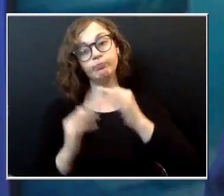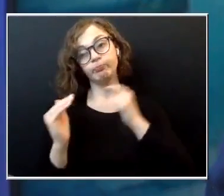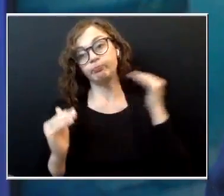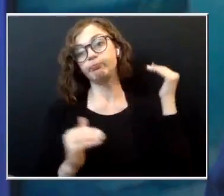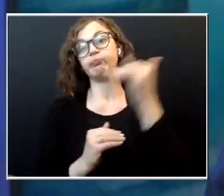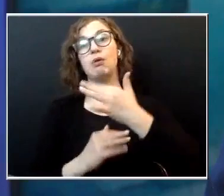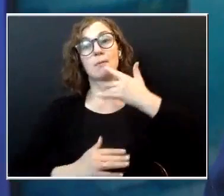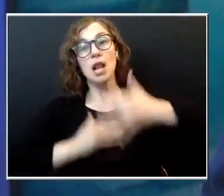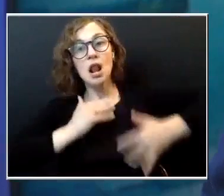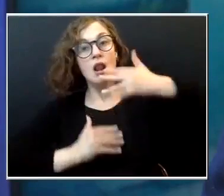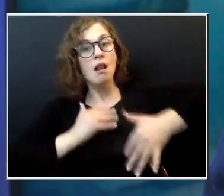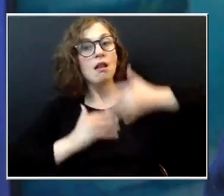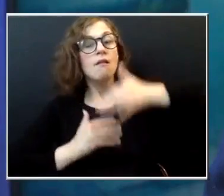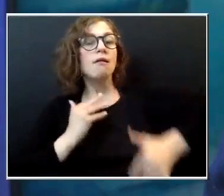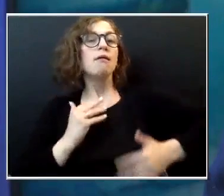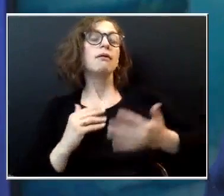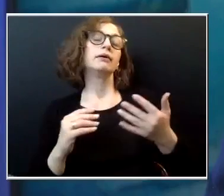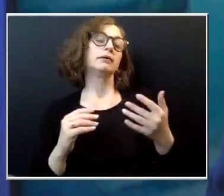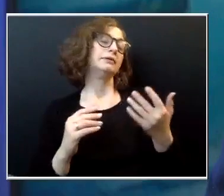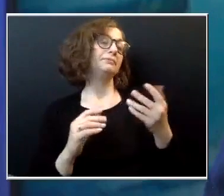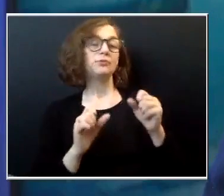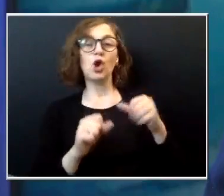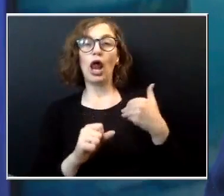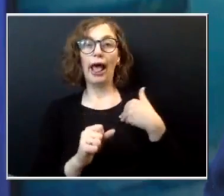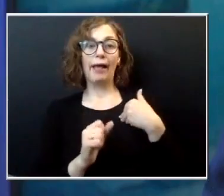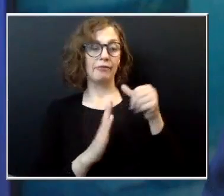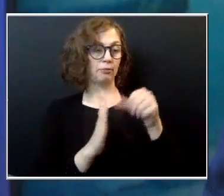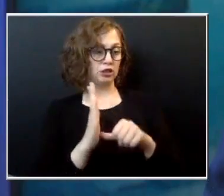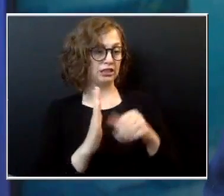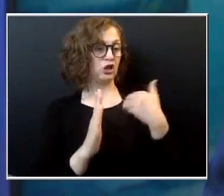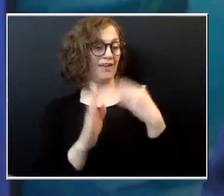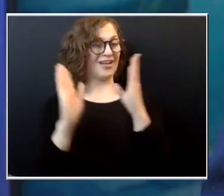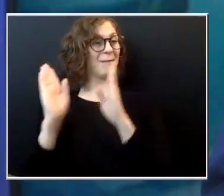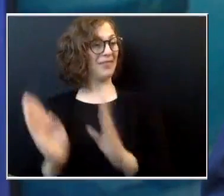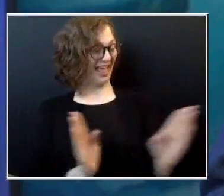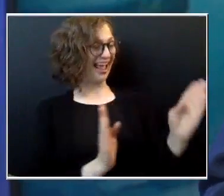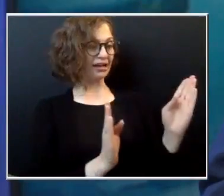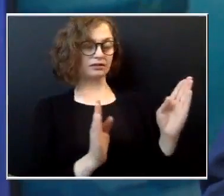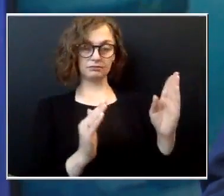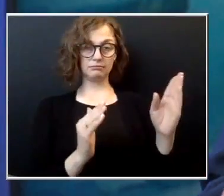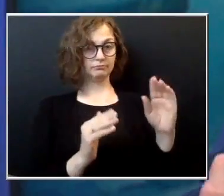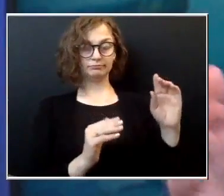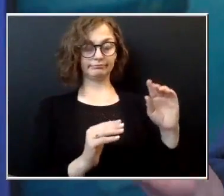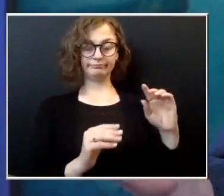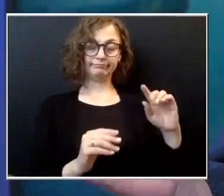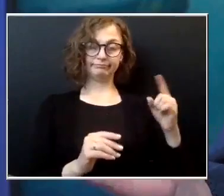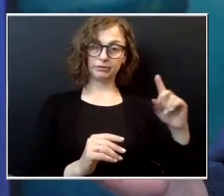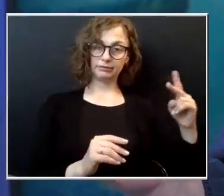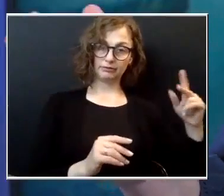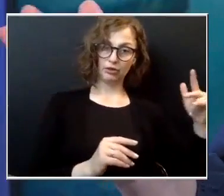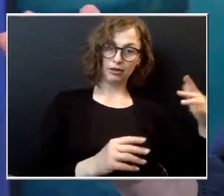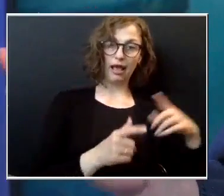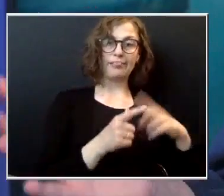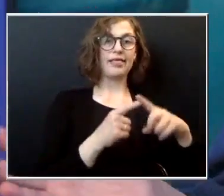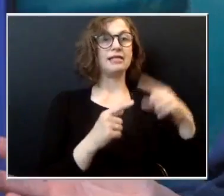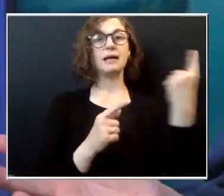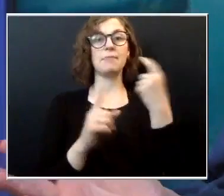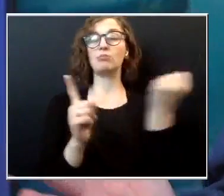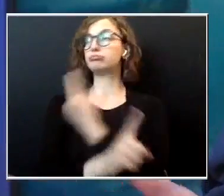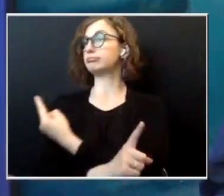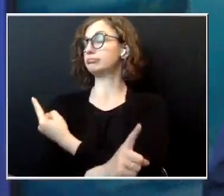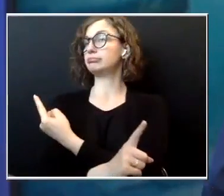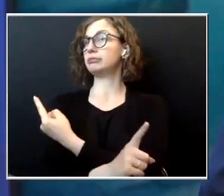planned a specific way, but then things go awry. So, maybe you're doing a cholecystectomy and then you're doing a